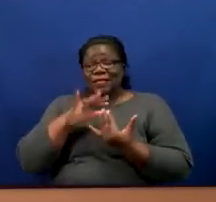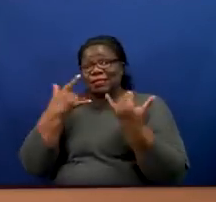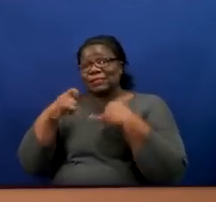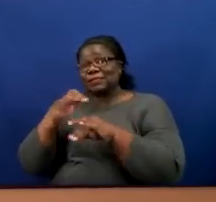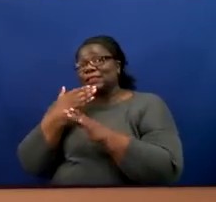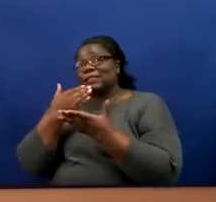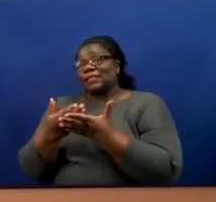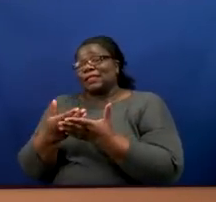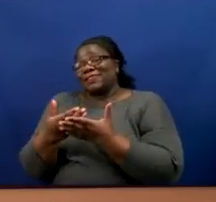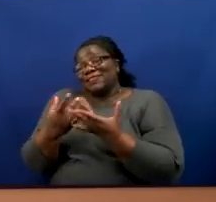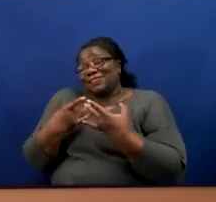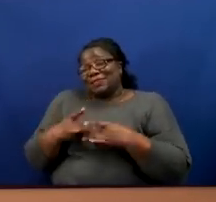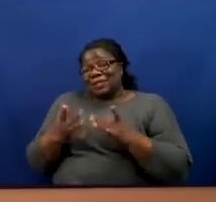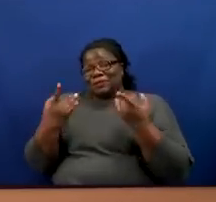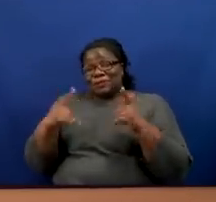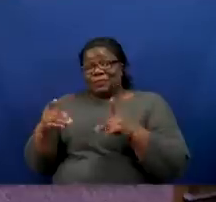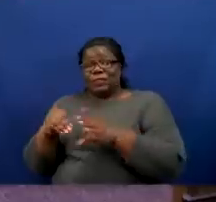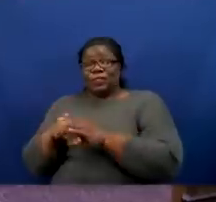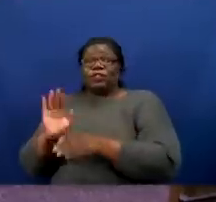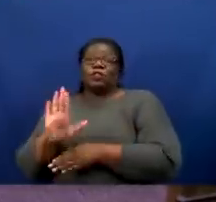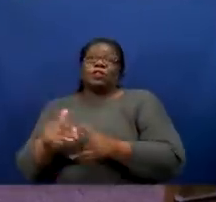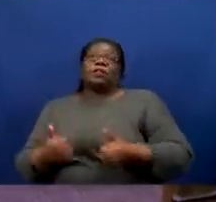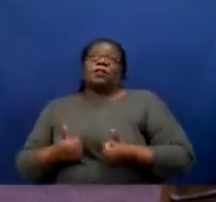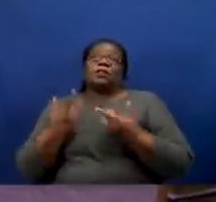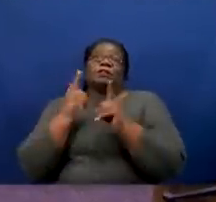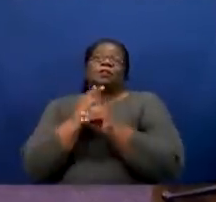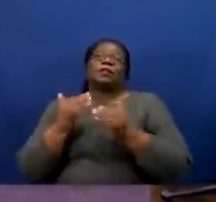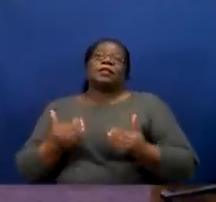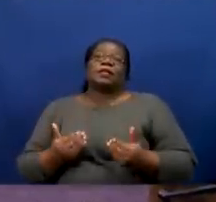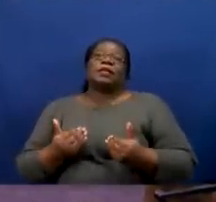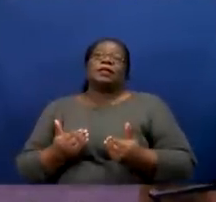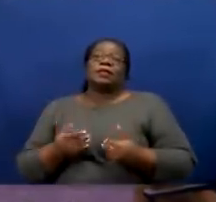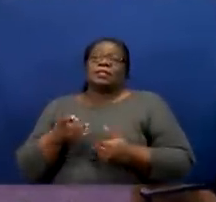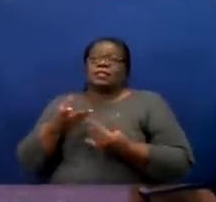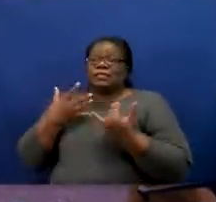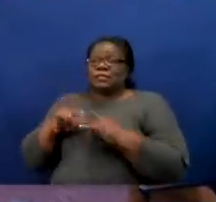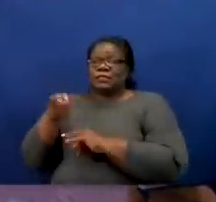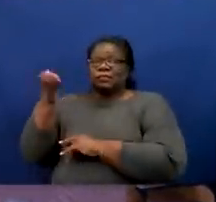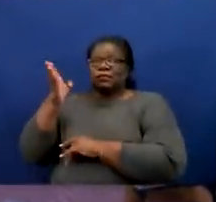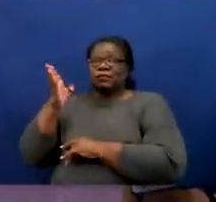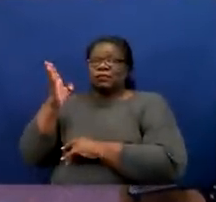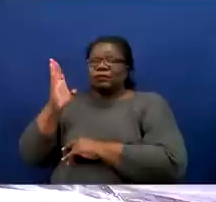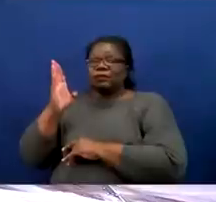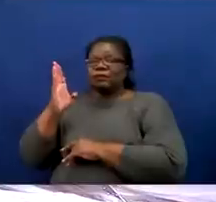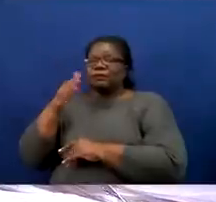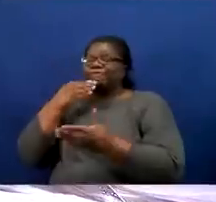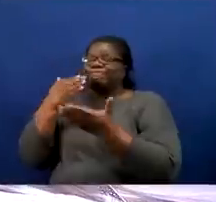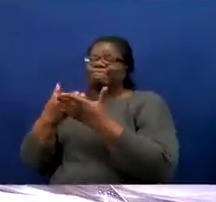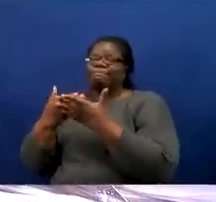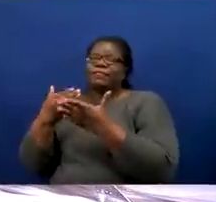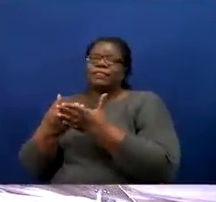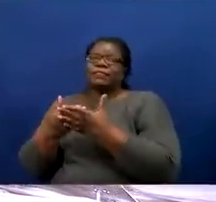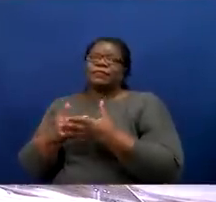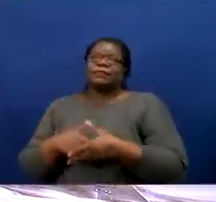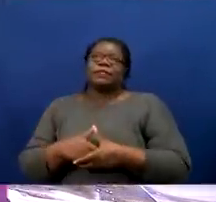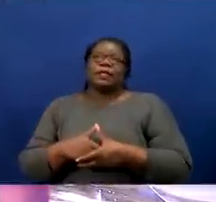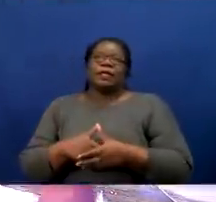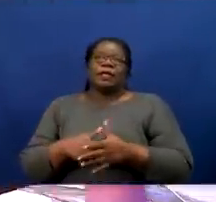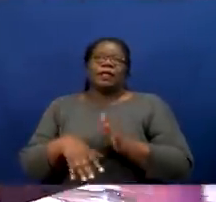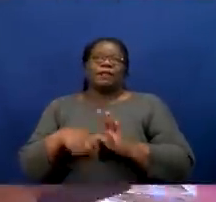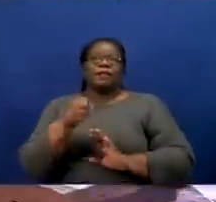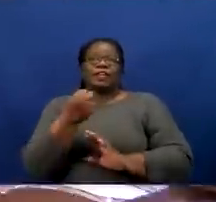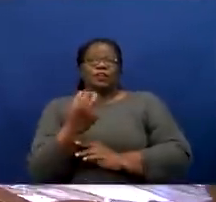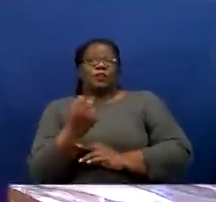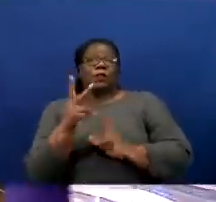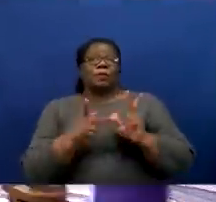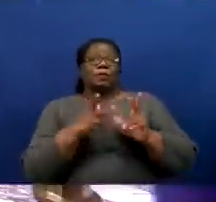like what you're dealing with right now, he's still good. Even if your heart is broken right now, he's still good. Can I find 12 people in every